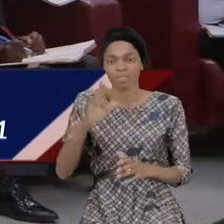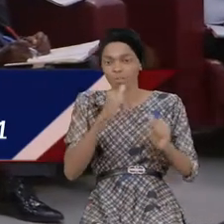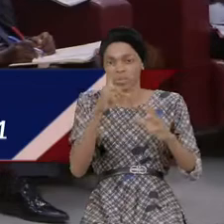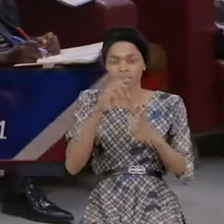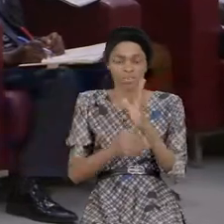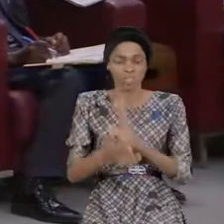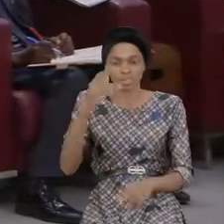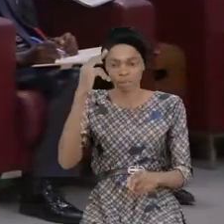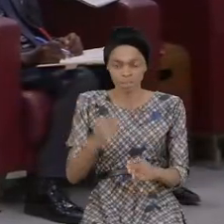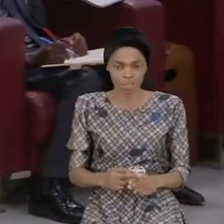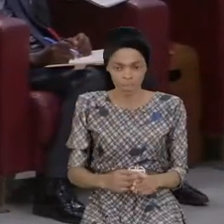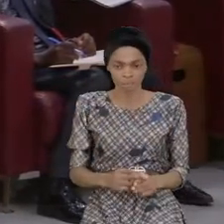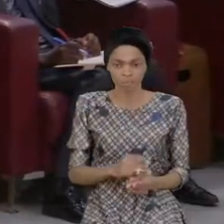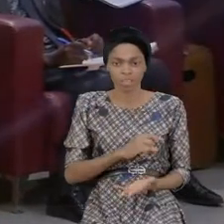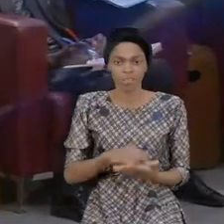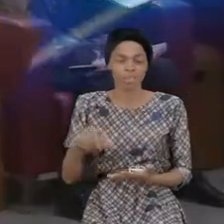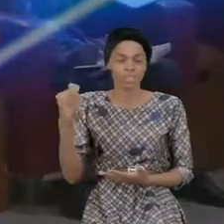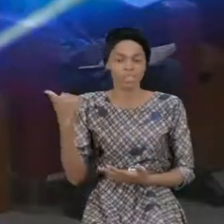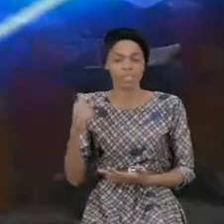name. And then in verse 13,